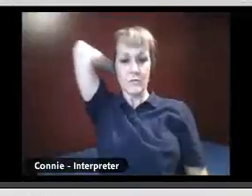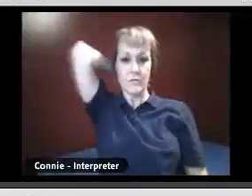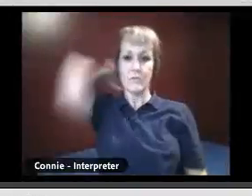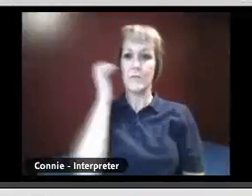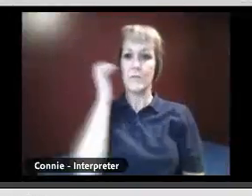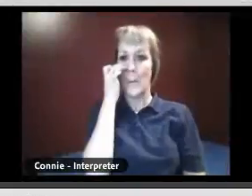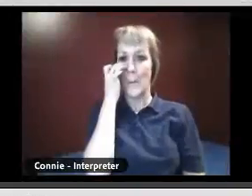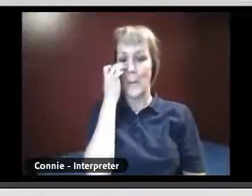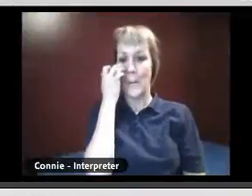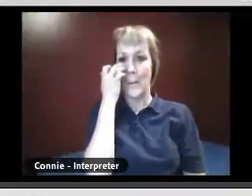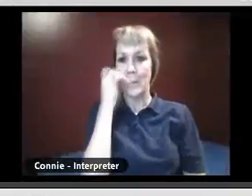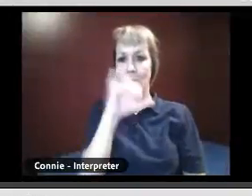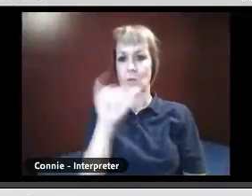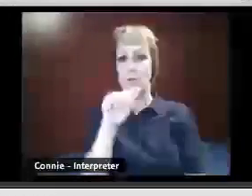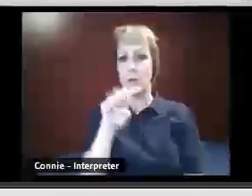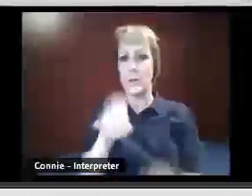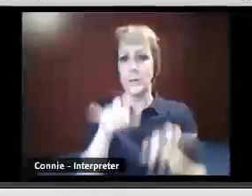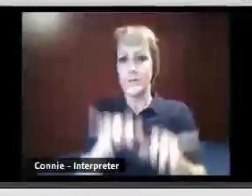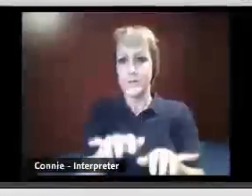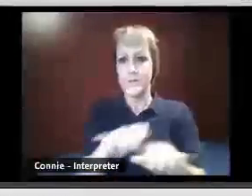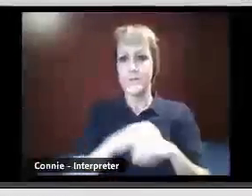Let's see, it looks like Jamie is typing.